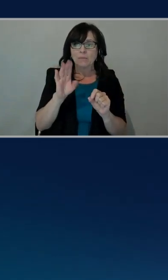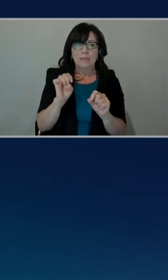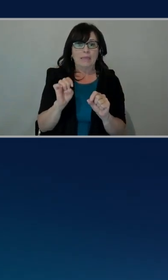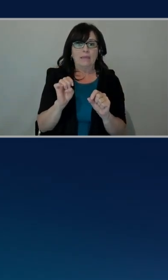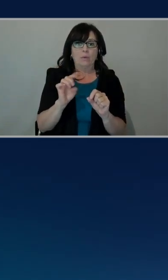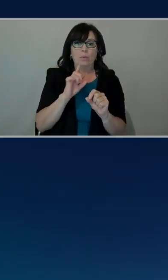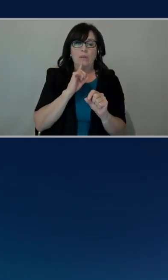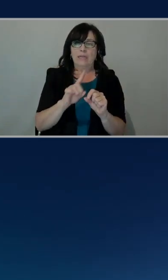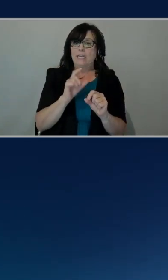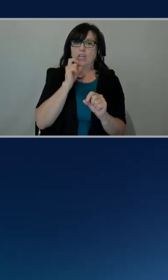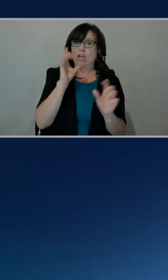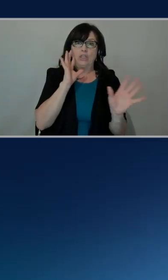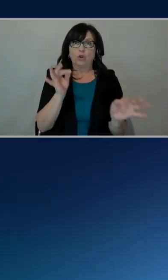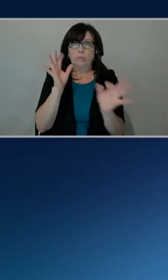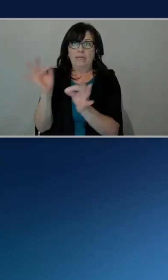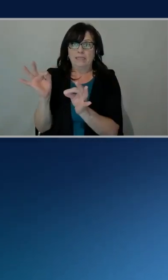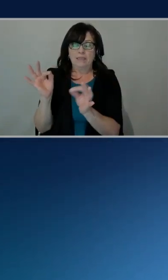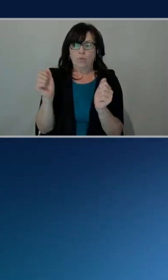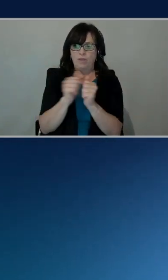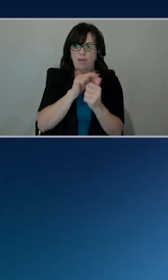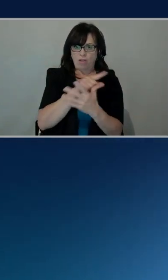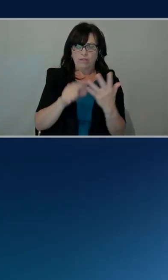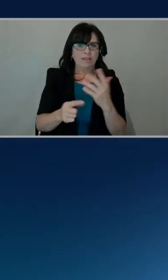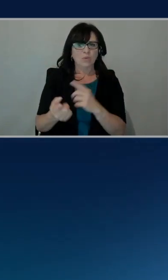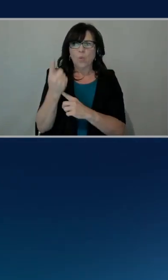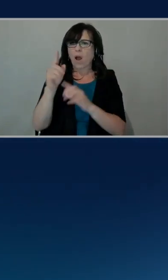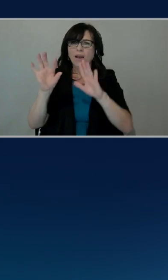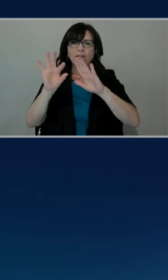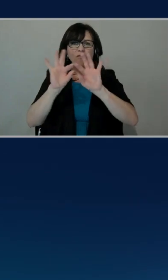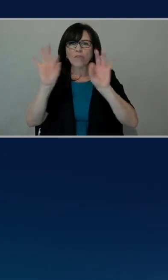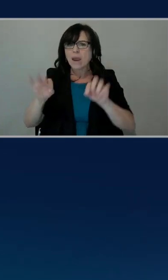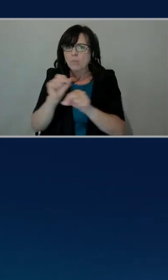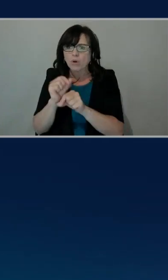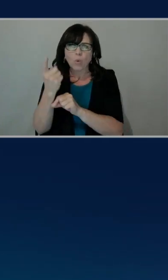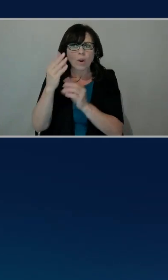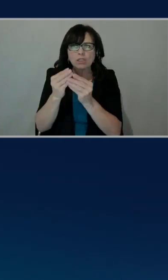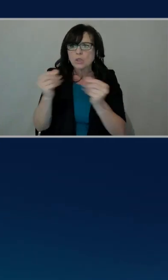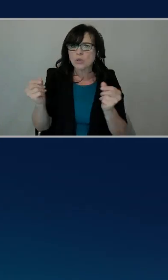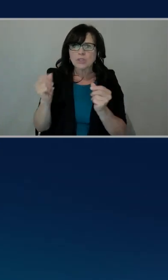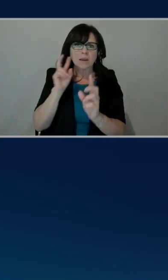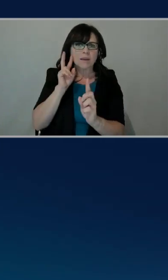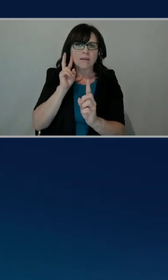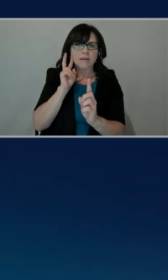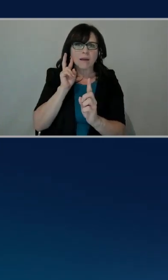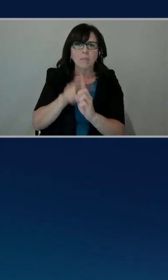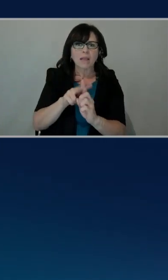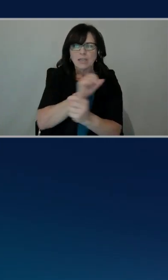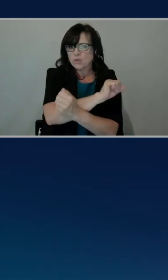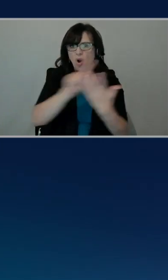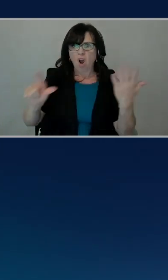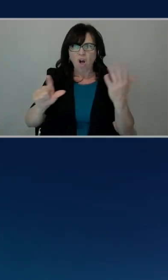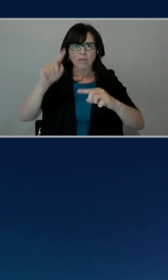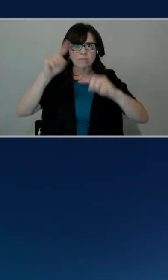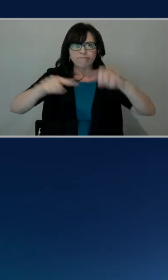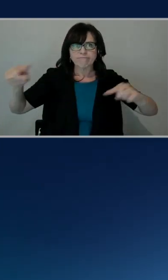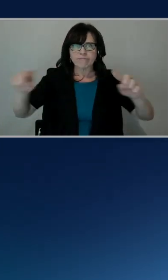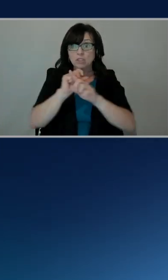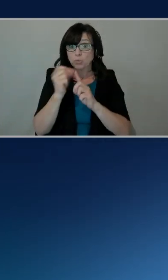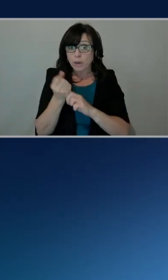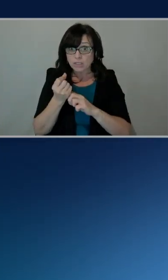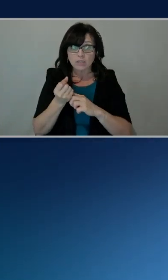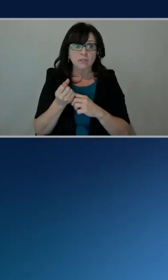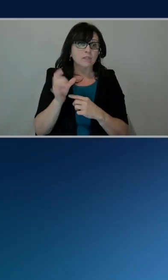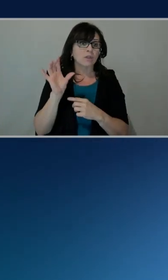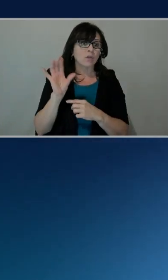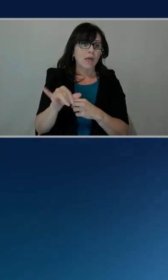given all these, it's not possible for a single framework or a solution to fit across all these broad range of scenarios. So that's